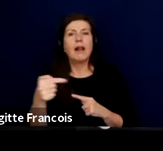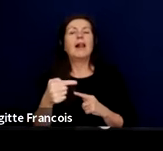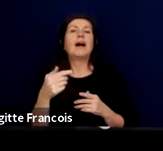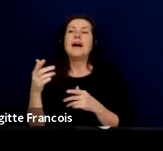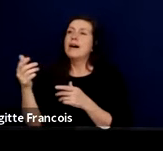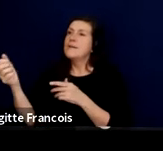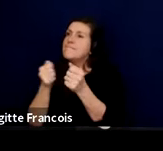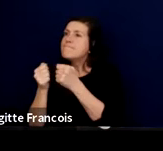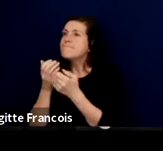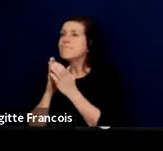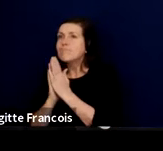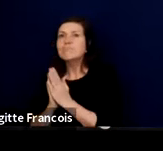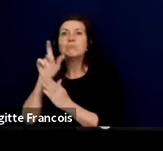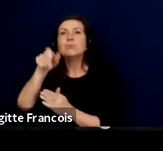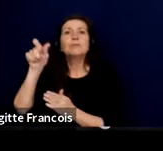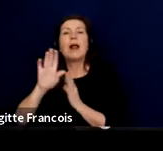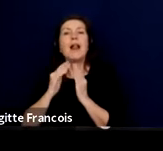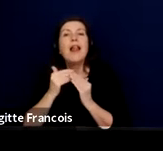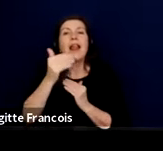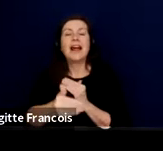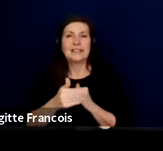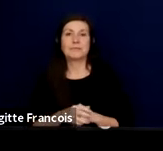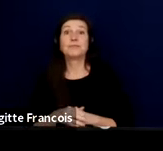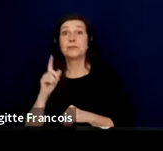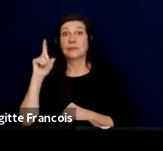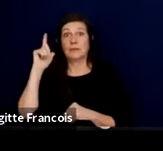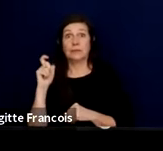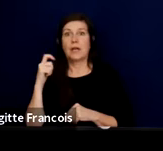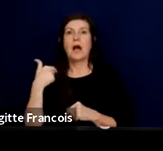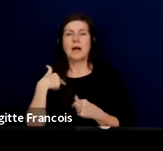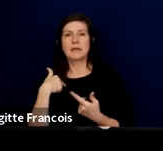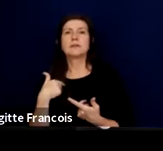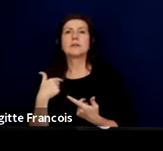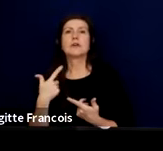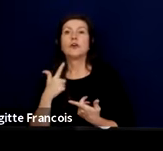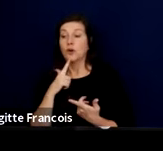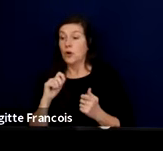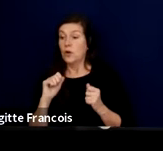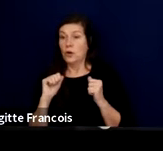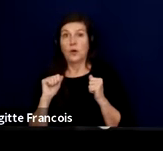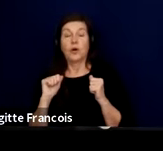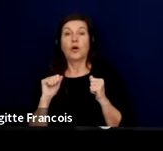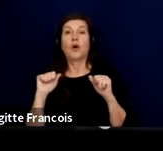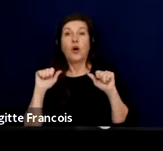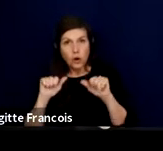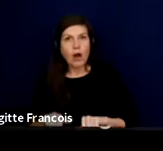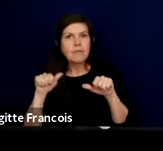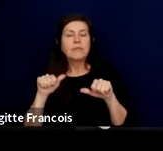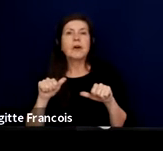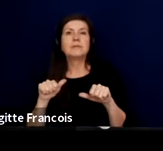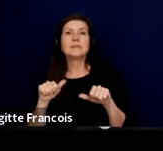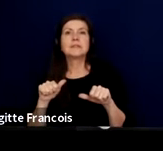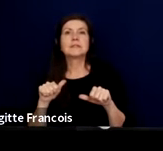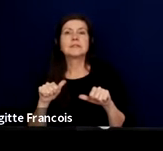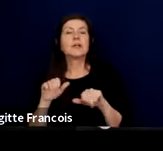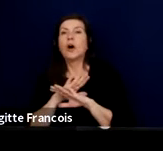time. And at the beginning, it actually started out quite often with confirming design, not evaluating design. Like